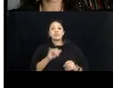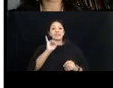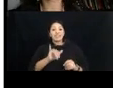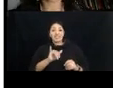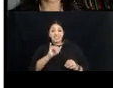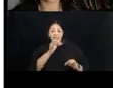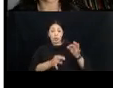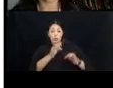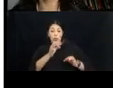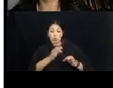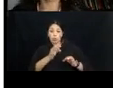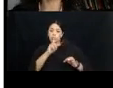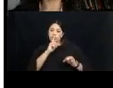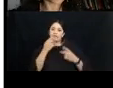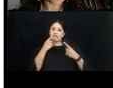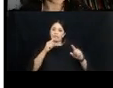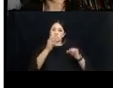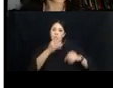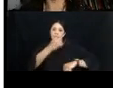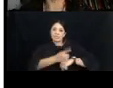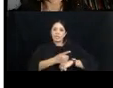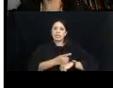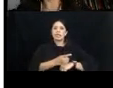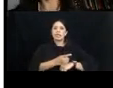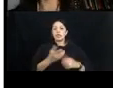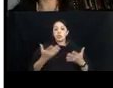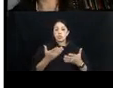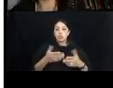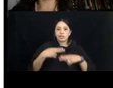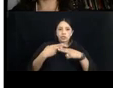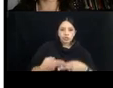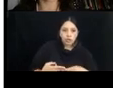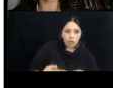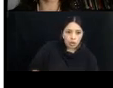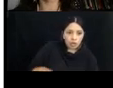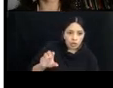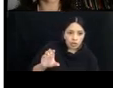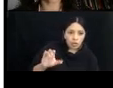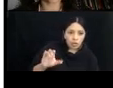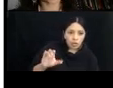versus Corpus Christi Independent School District, that is where you finally get